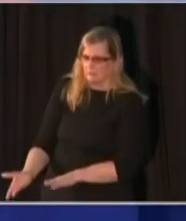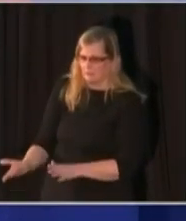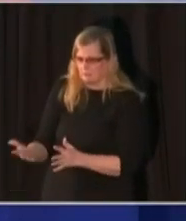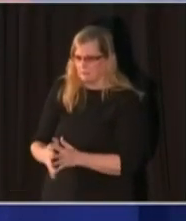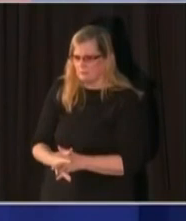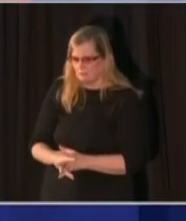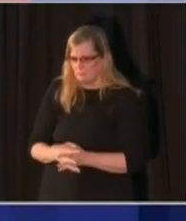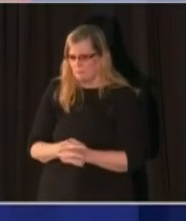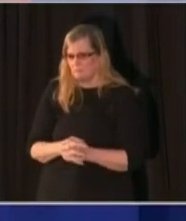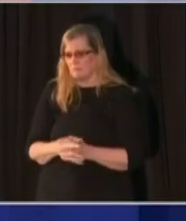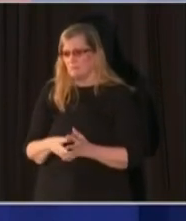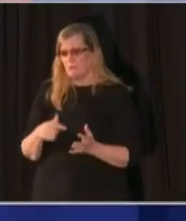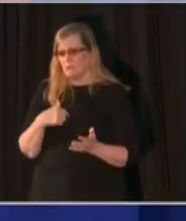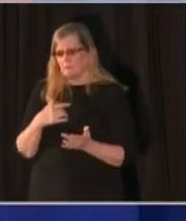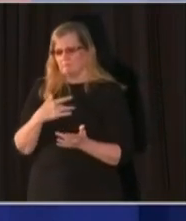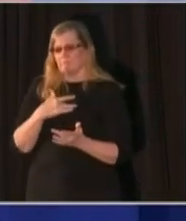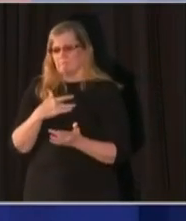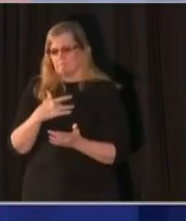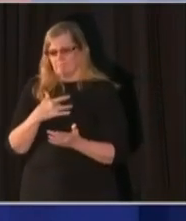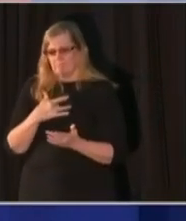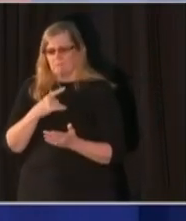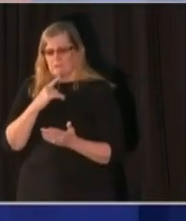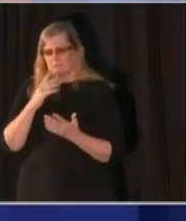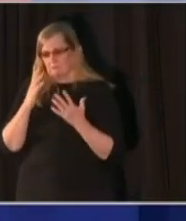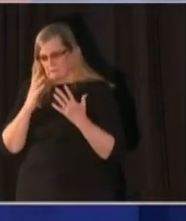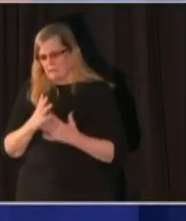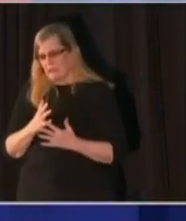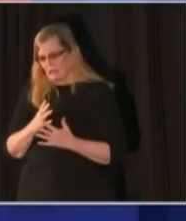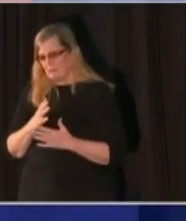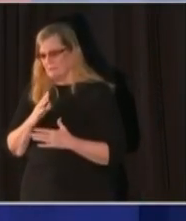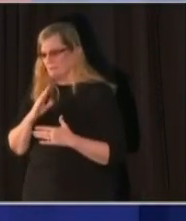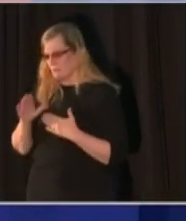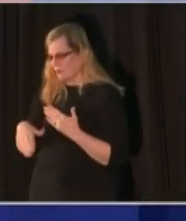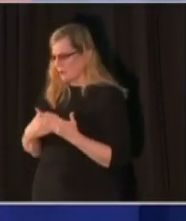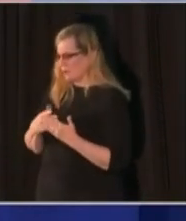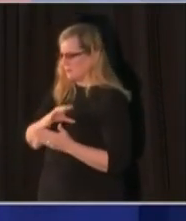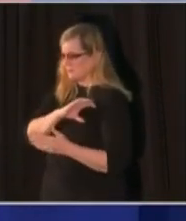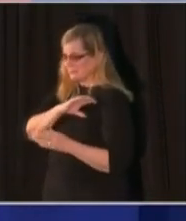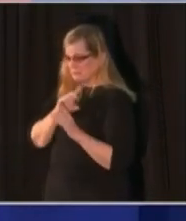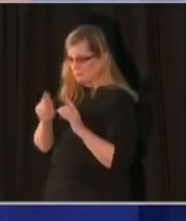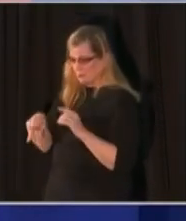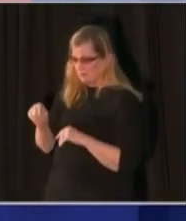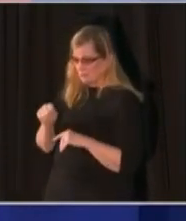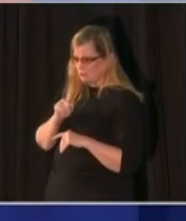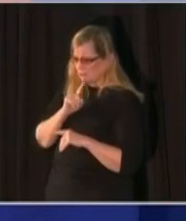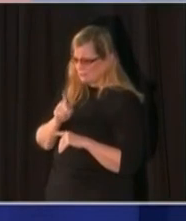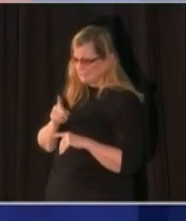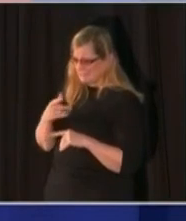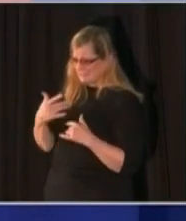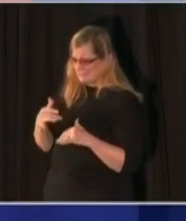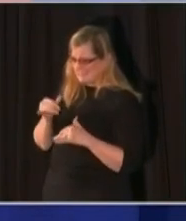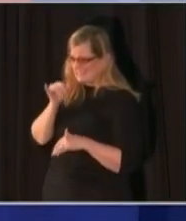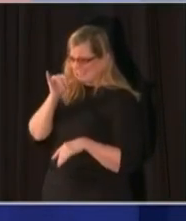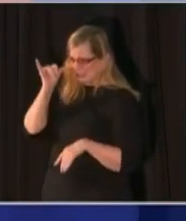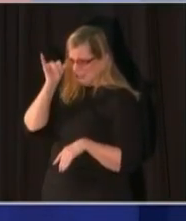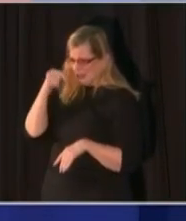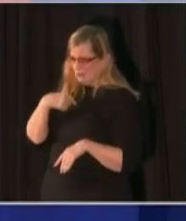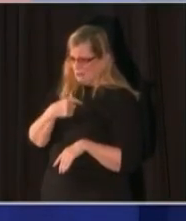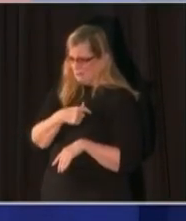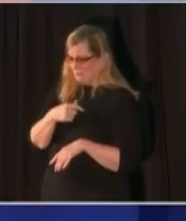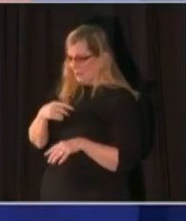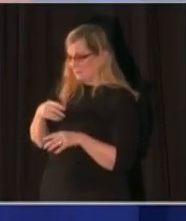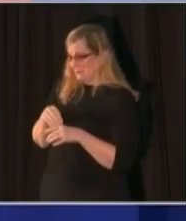our hearts go out to all the members of MPD. Sadly, we were in a meeting yesterday when one of our officers